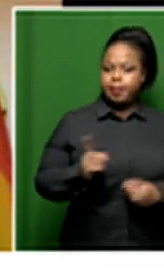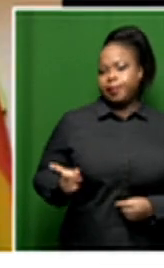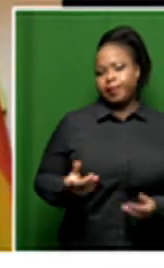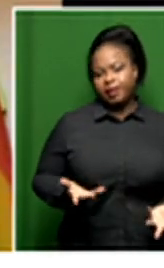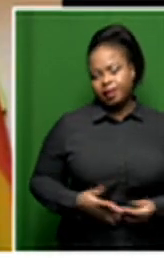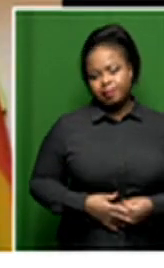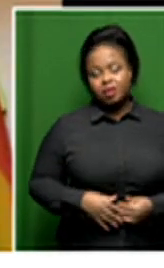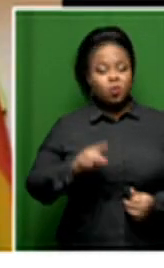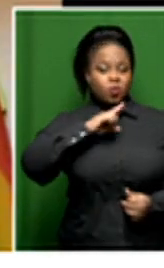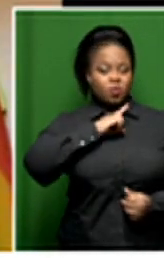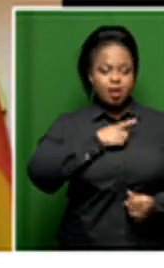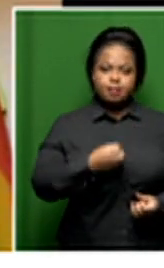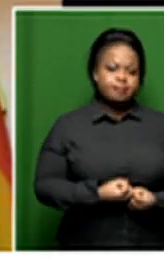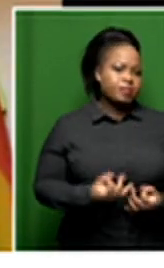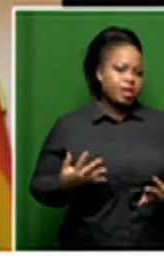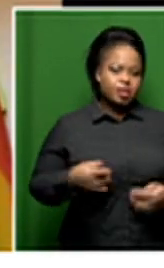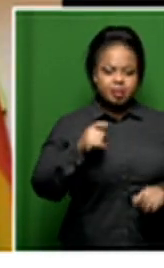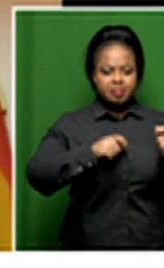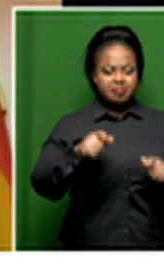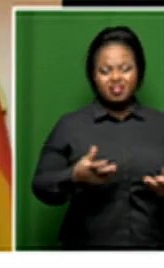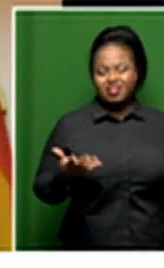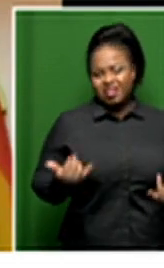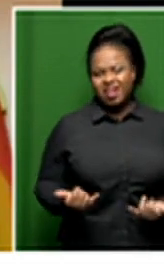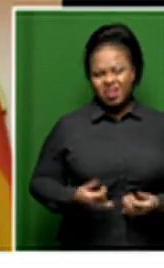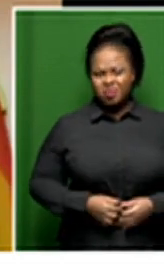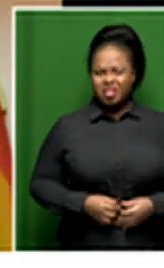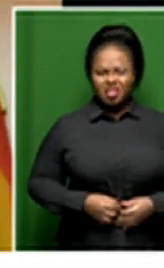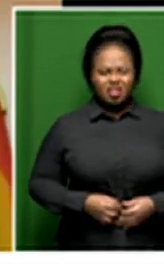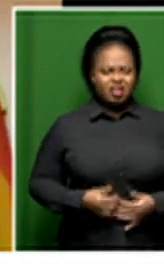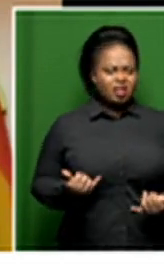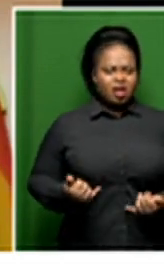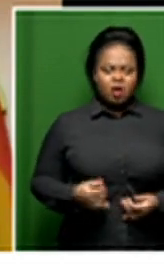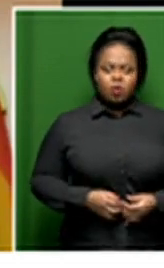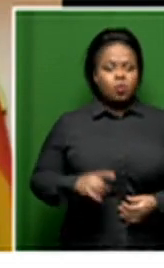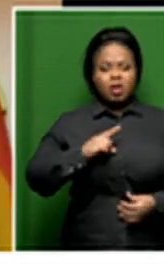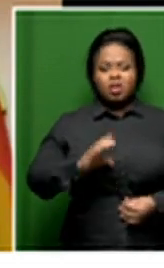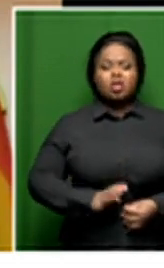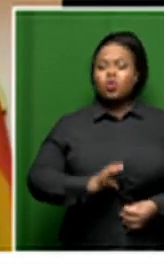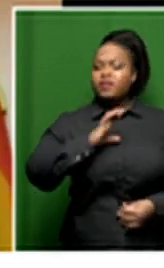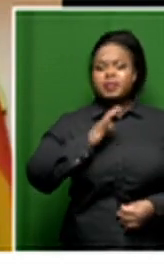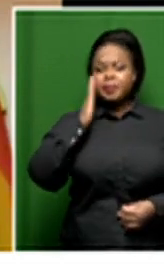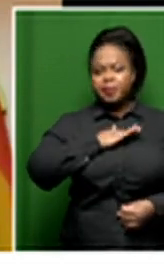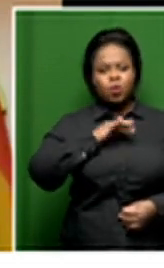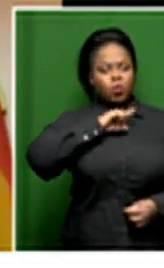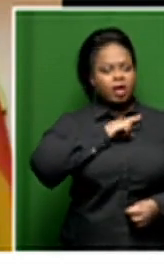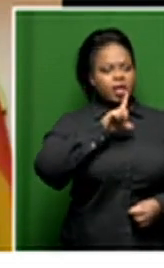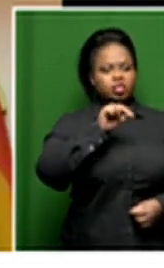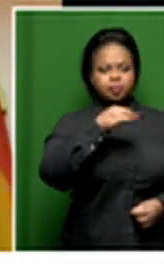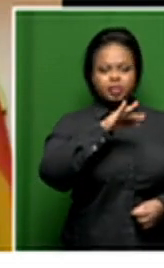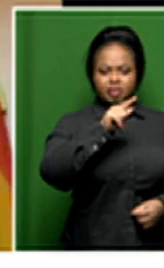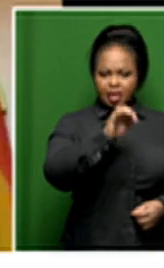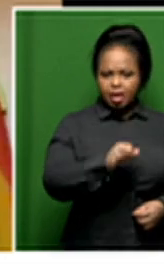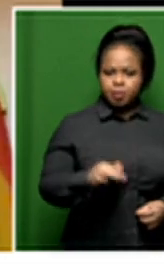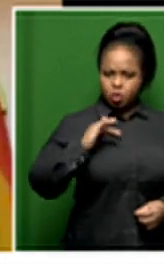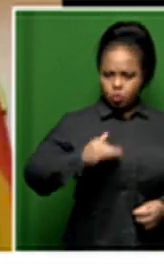mean, the confidence even in terms of the police have really crippled. I mean, it's crippling. If LGBTI people, if